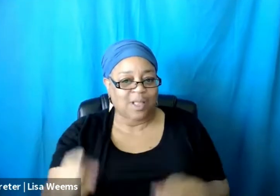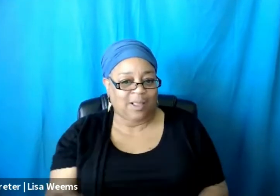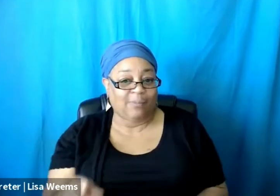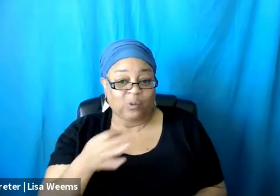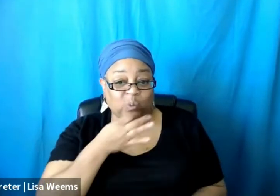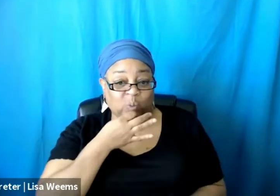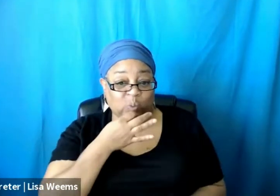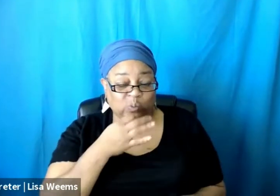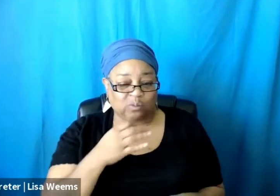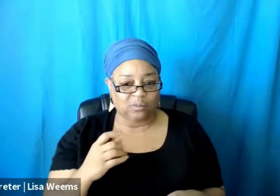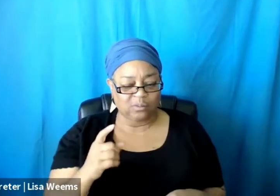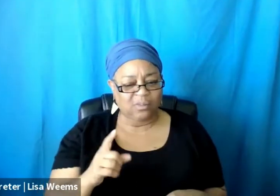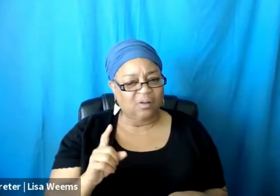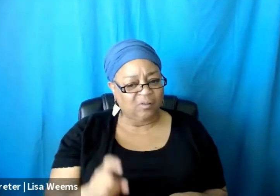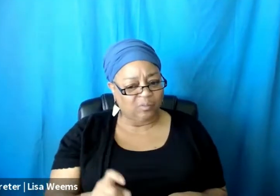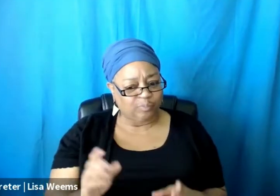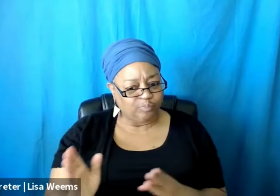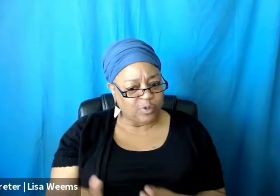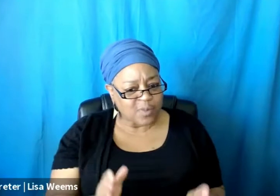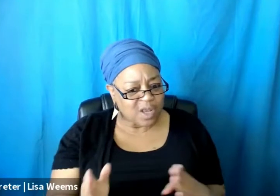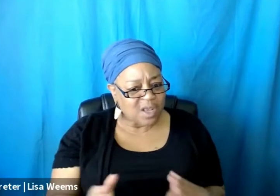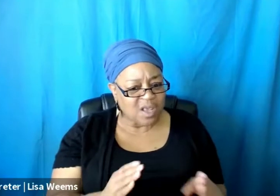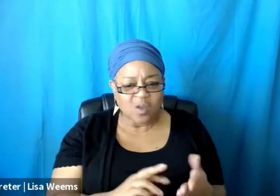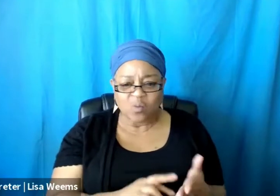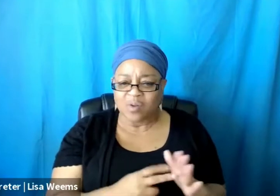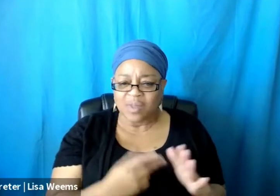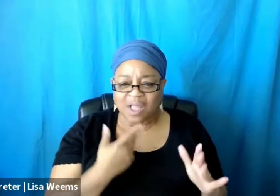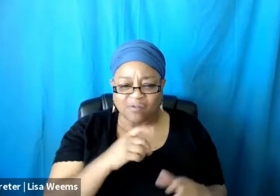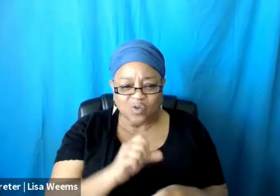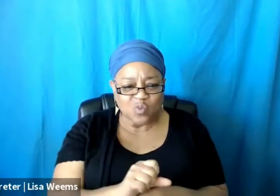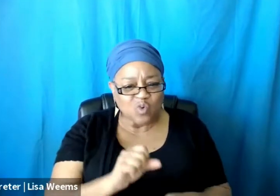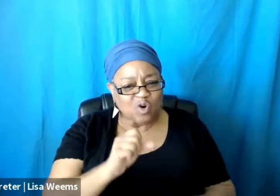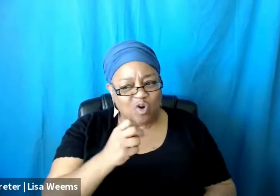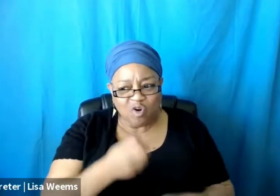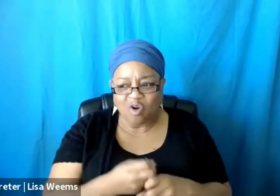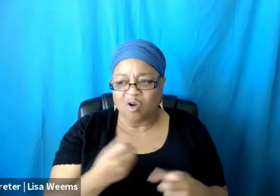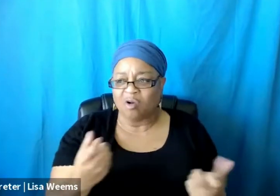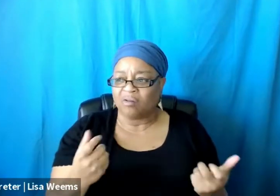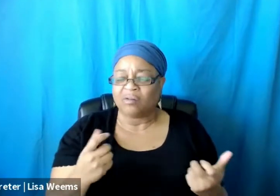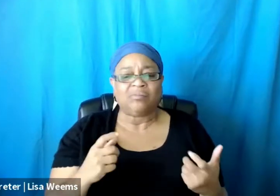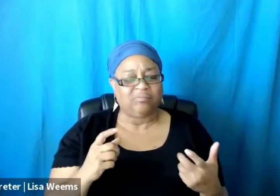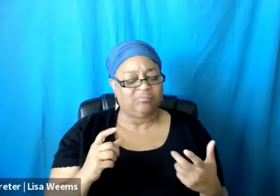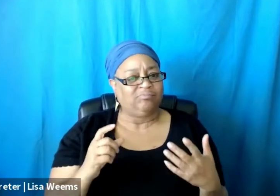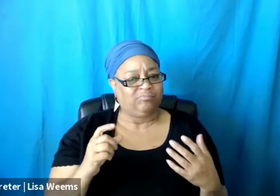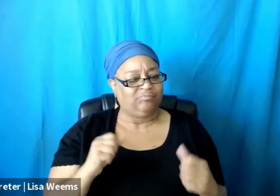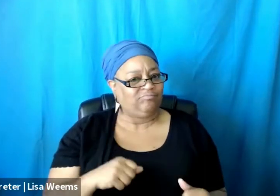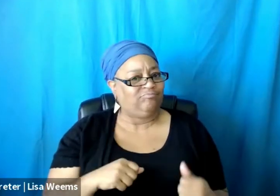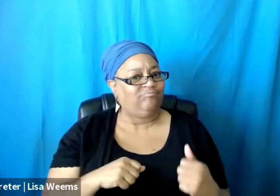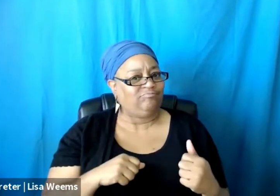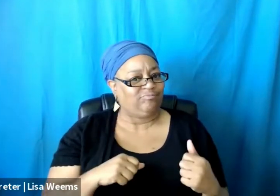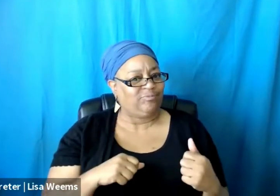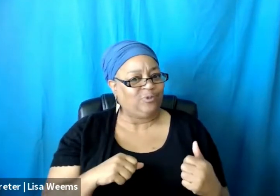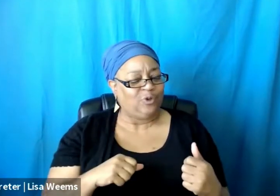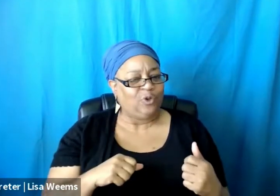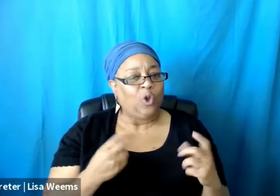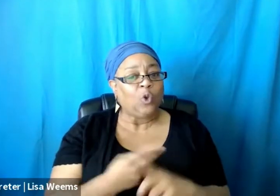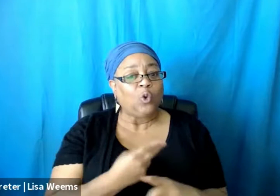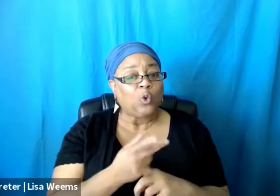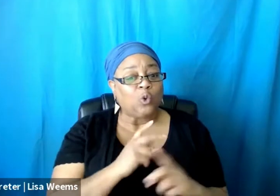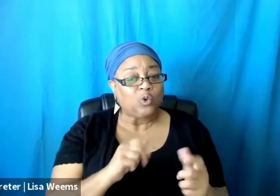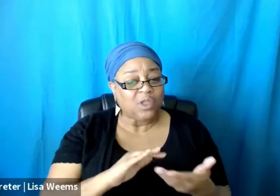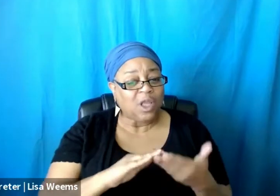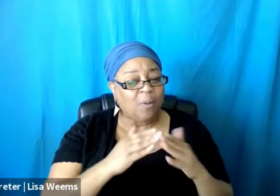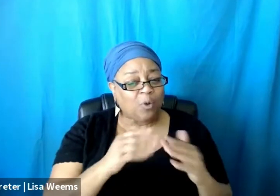prepared, we have to work harder on the whole community approach, the health and aging and all approaches.